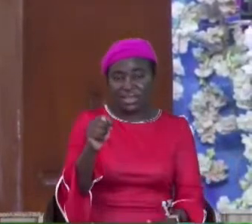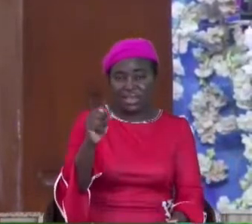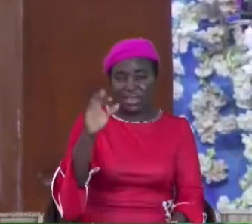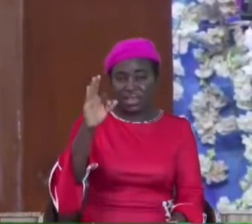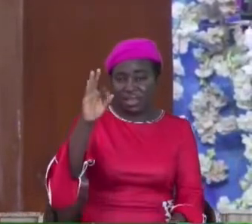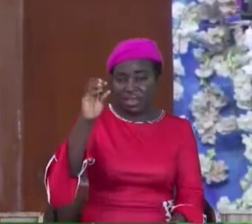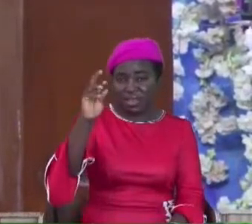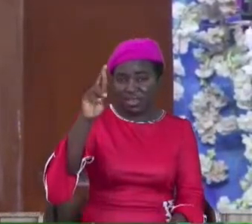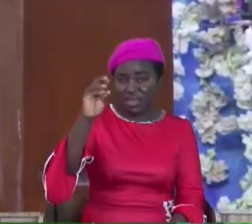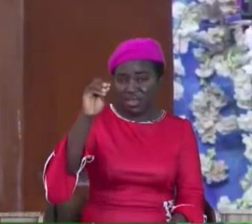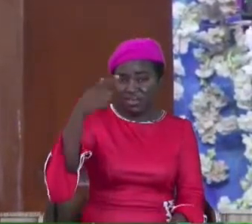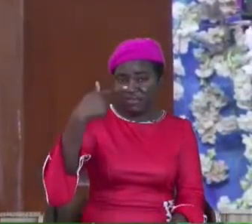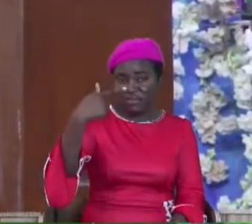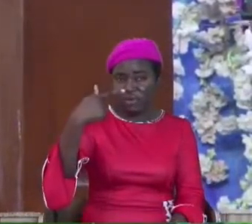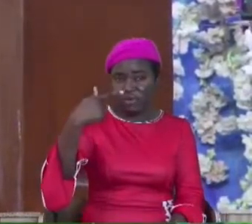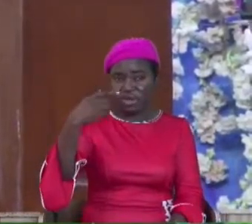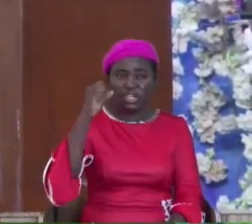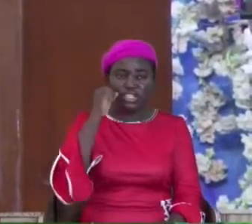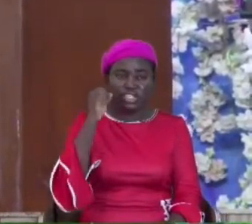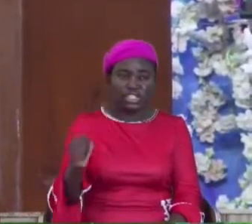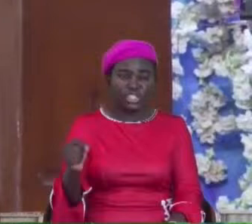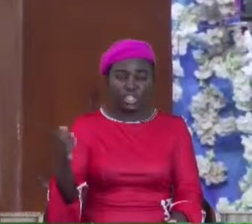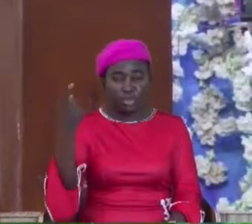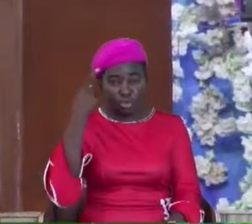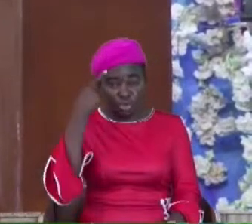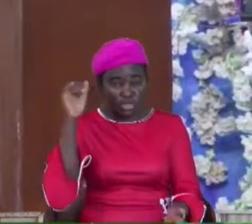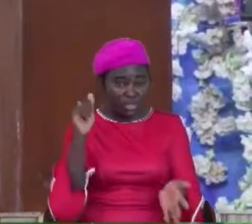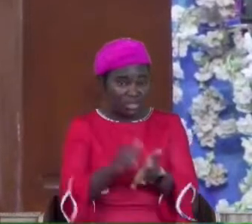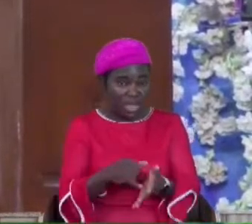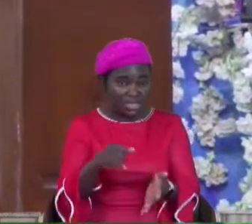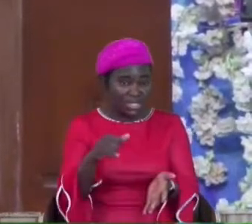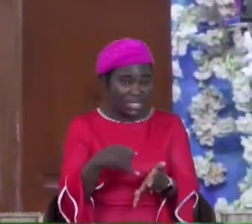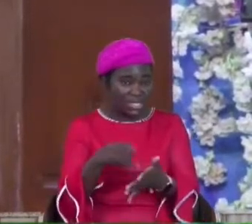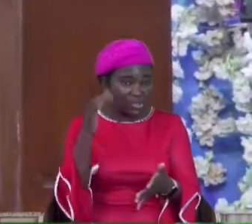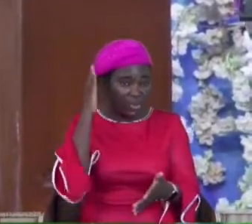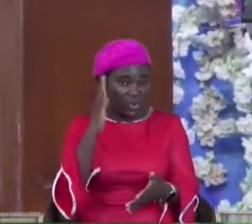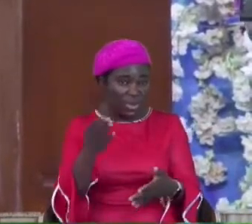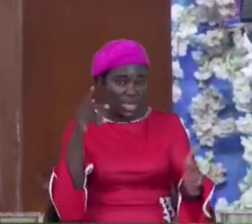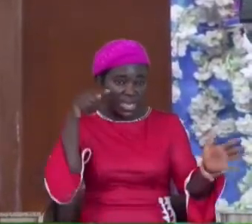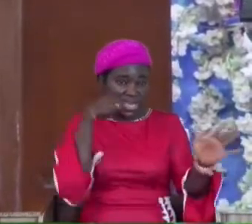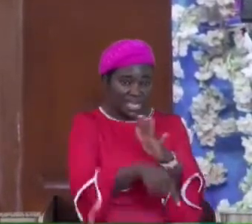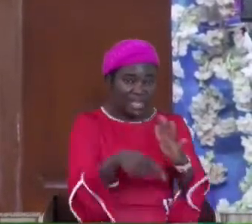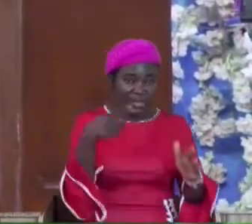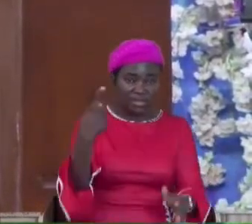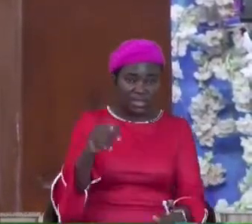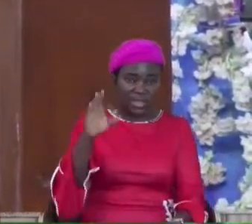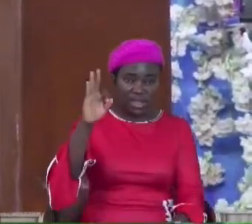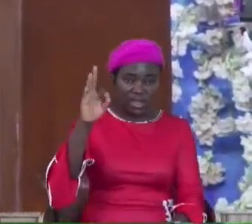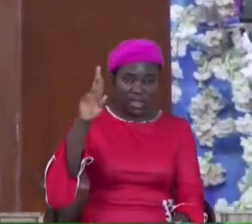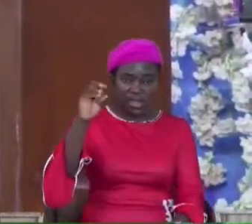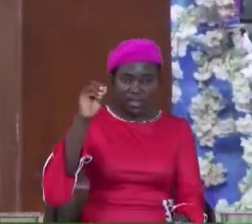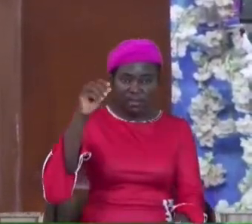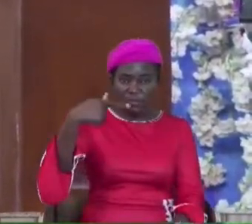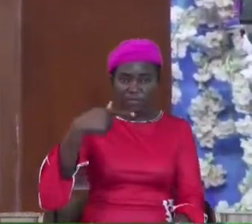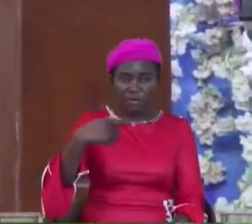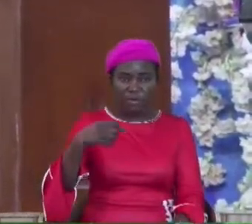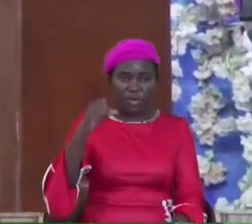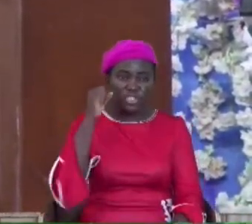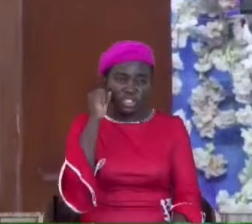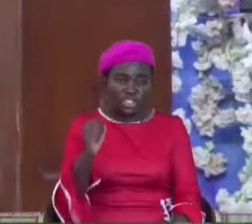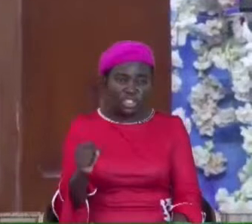burst. Igbagbo re pe bo tin rin opolo yi mole, opolo a be and die. So she